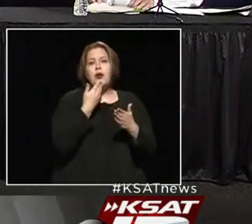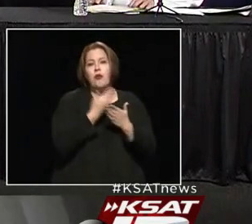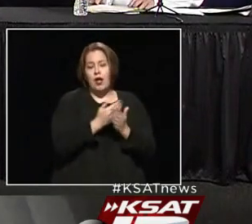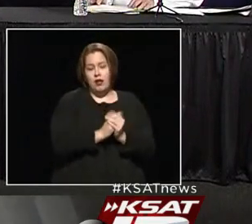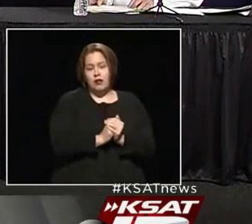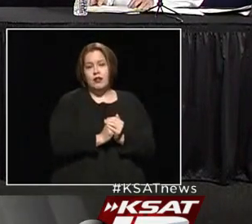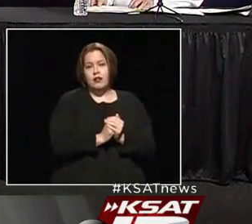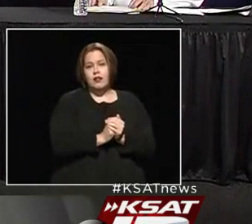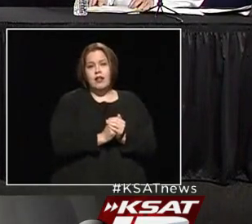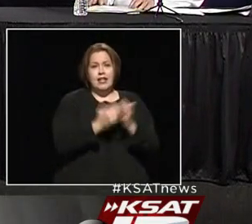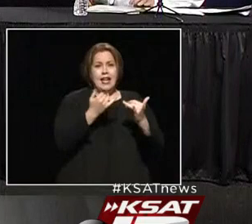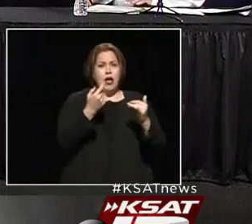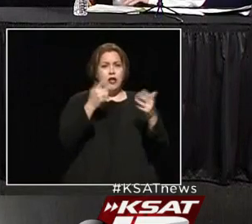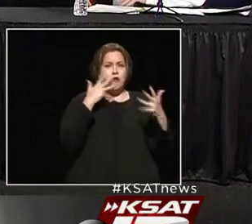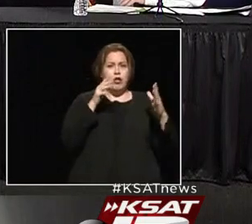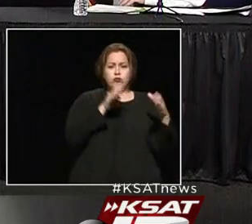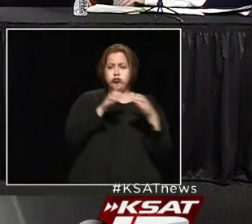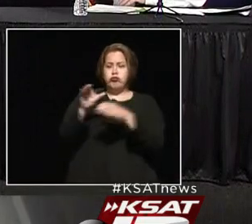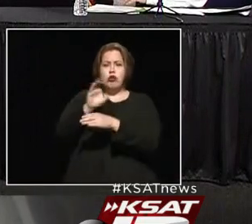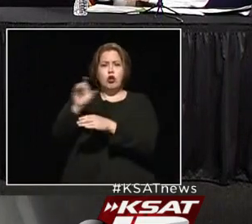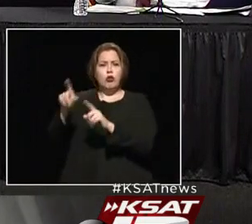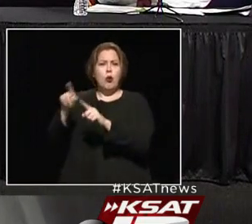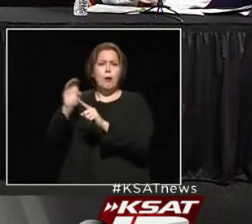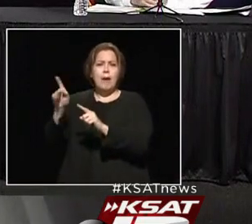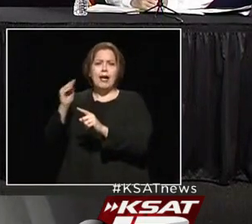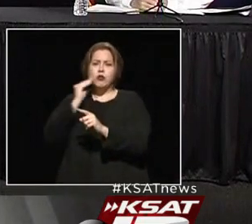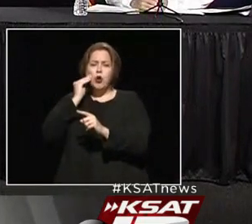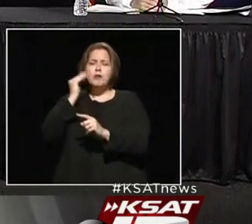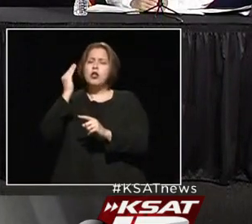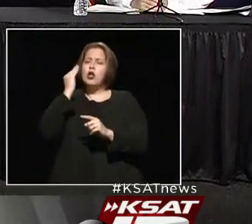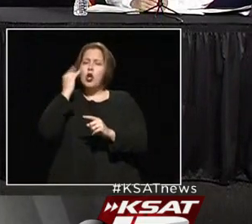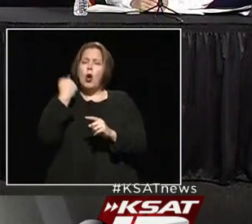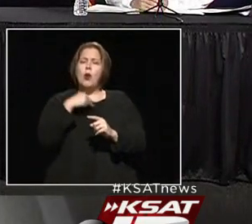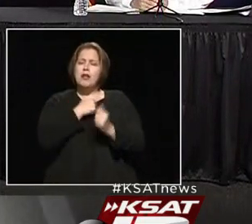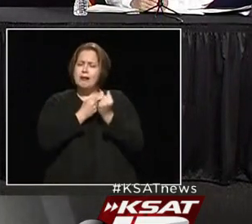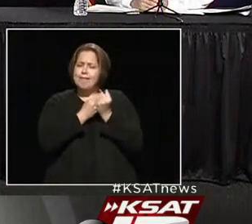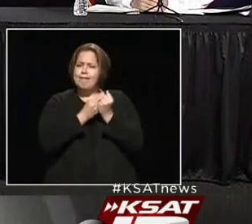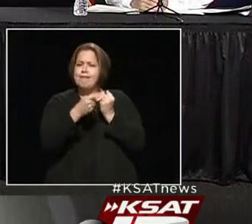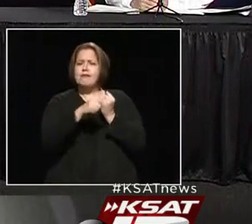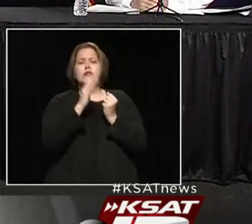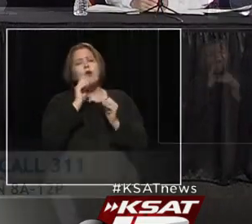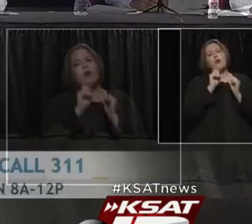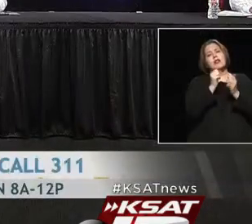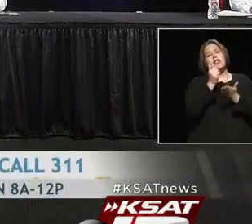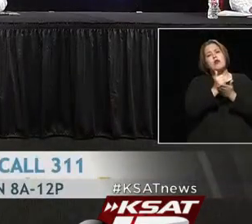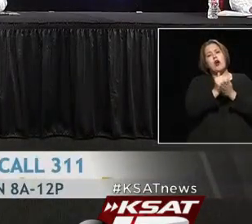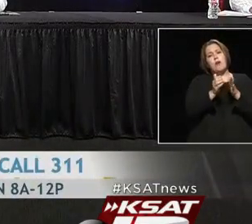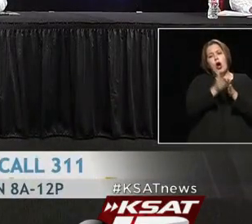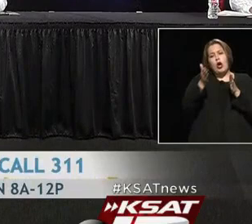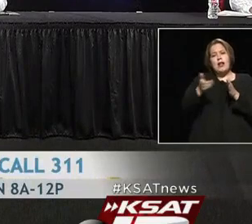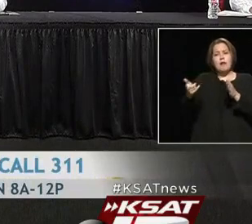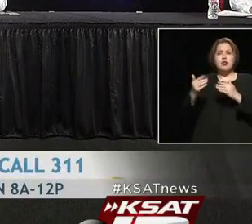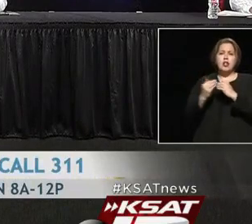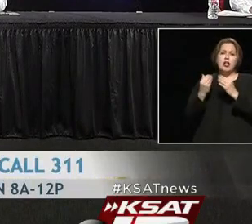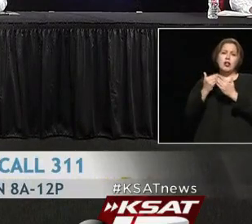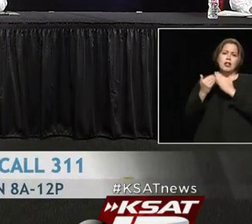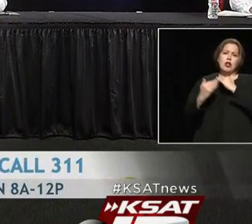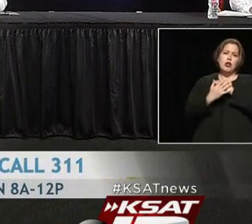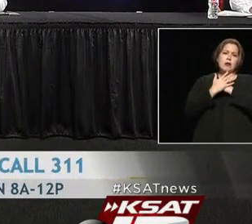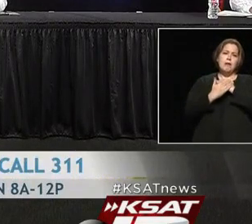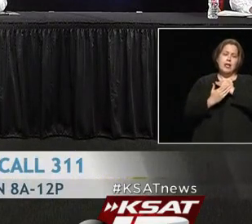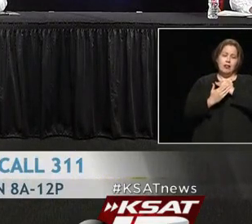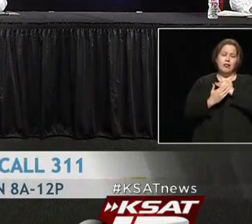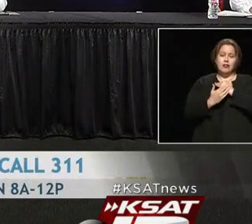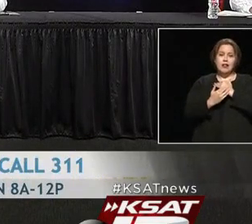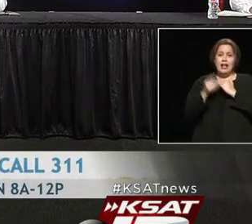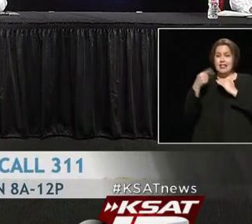And as they depart back to their homes, know that we're with you, and we will continue to help our neighbors on the Gulf Coast as they get back. All right, the mayor